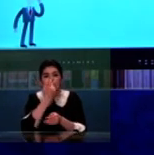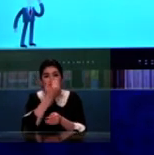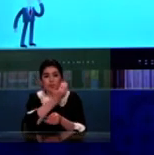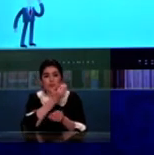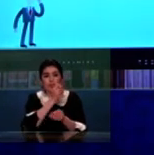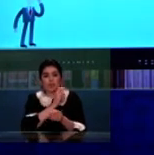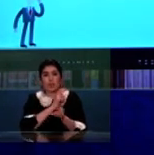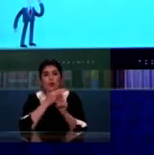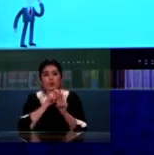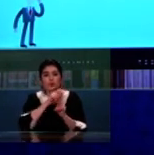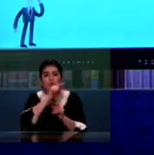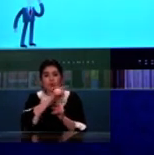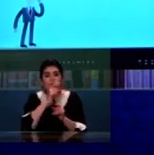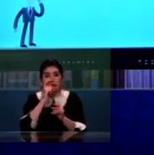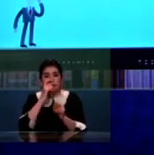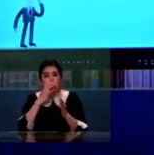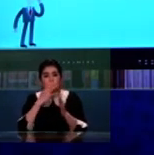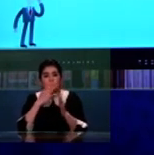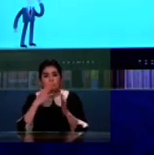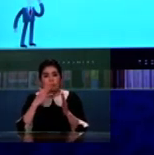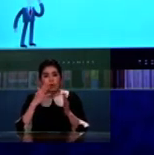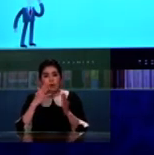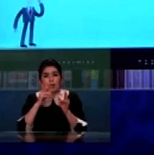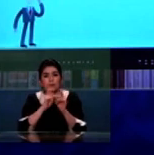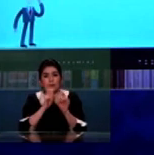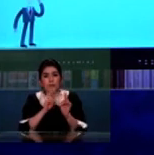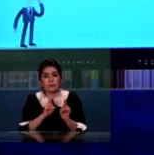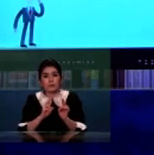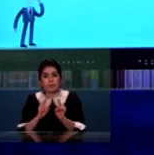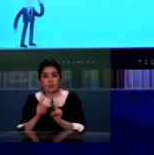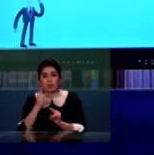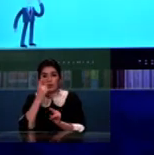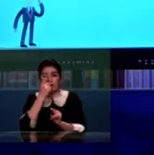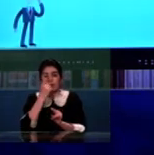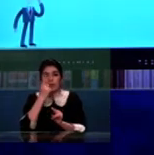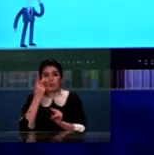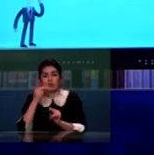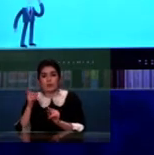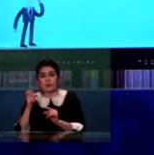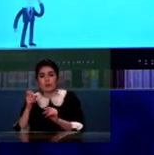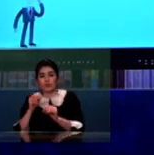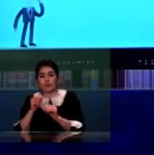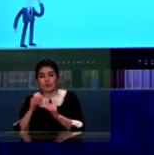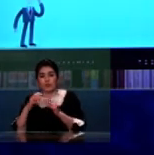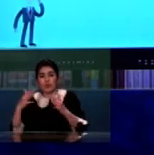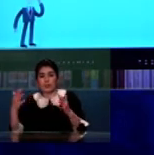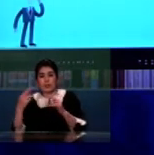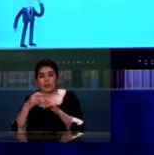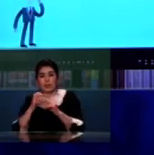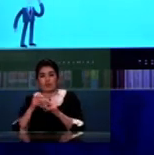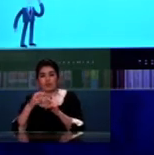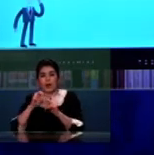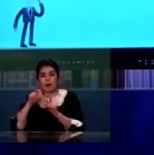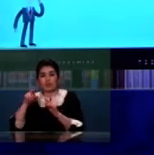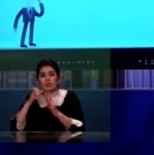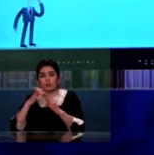Nima uchun? Chunki uning ko'rsatkichlari turg'un. Birinchi, ikkinchisida esa sochilish katta. Ana